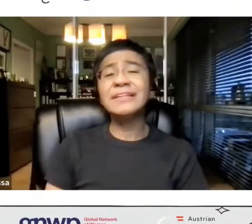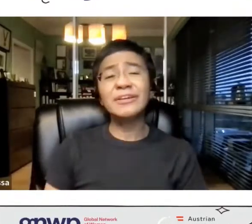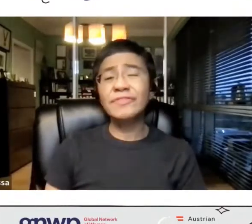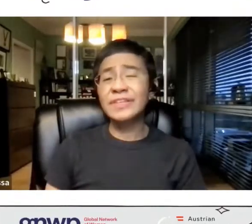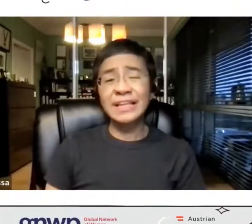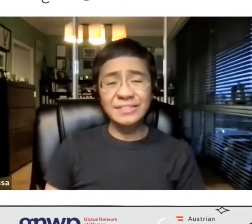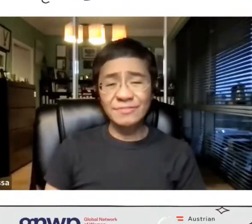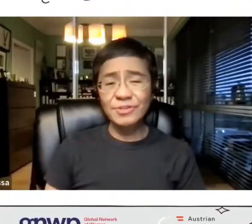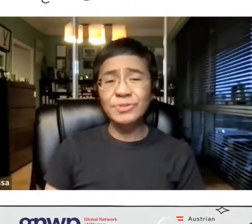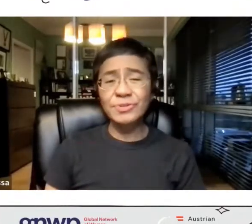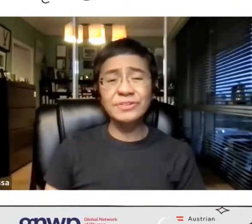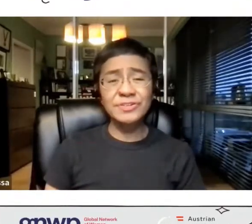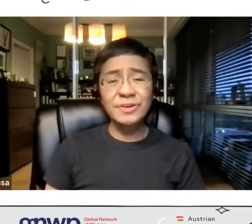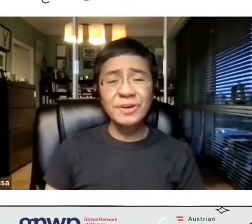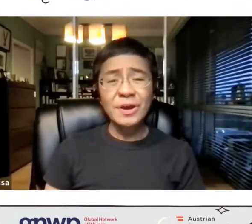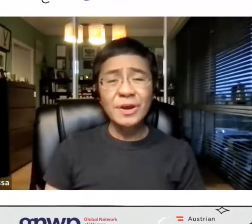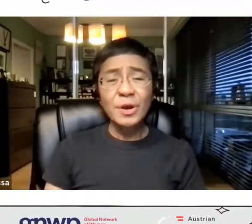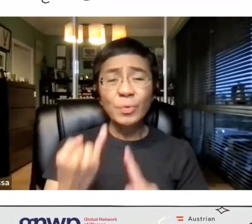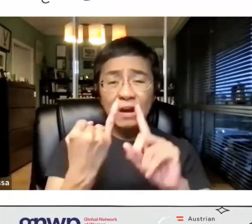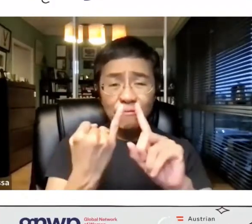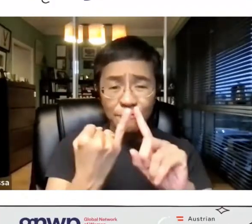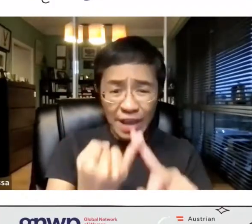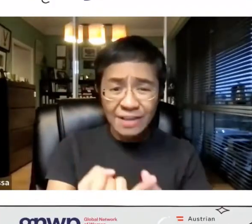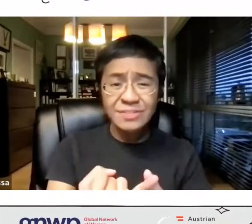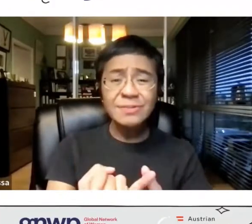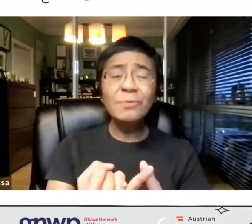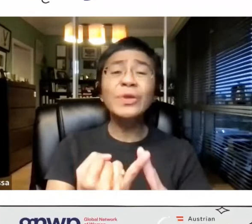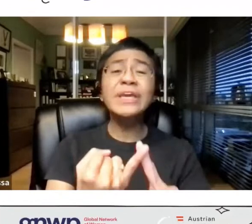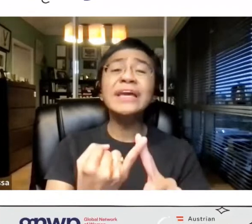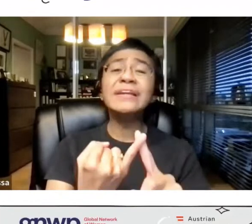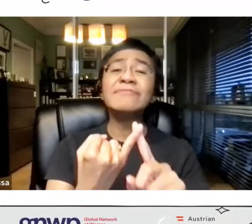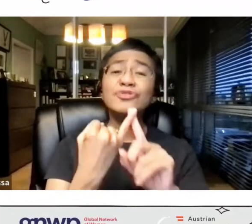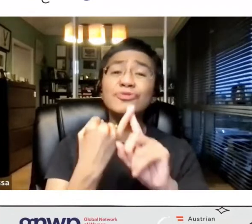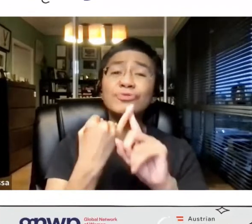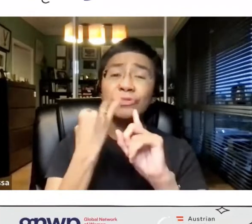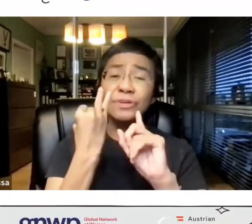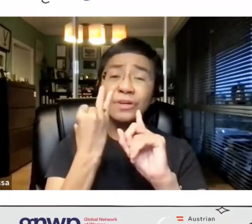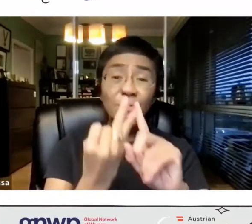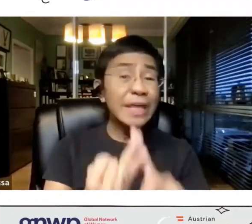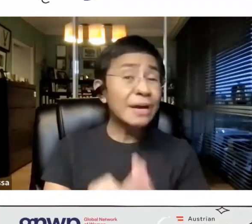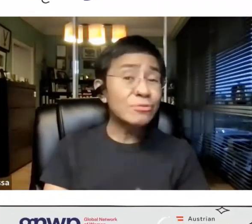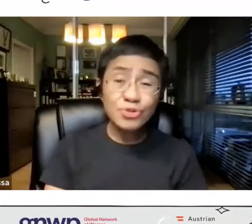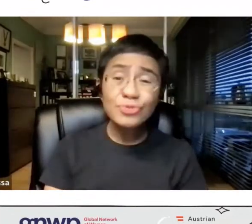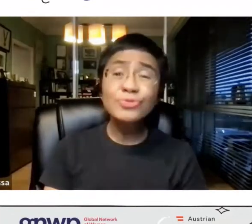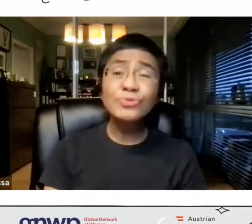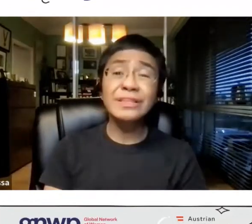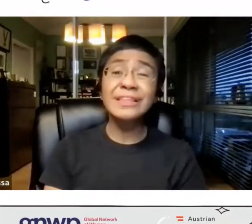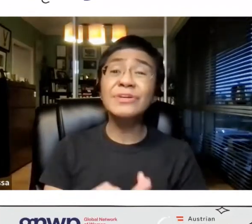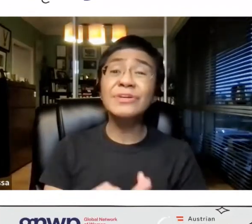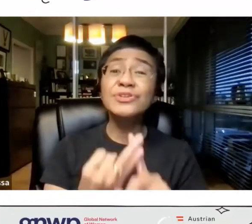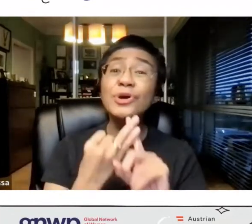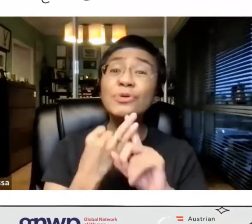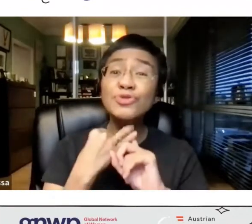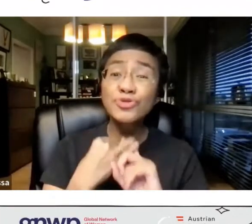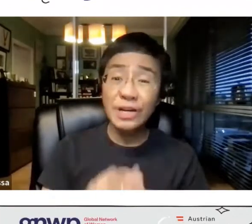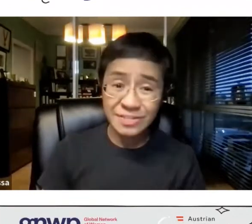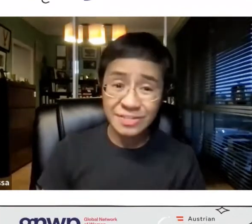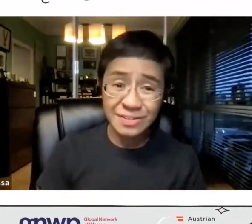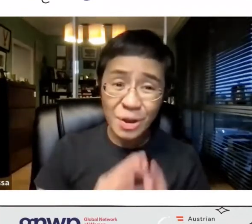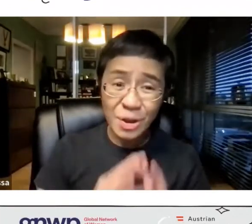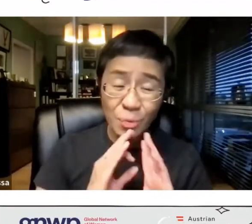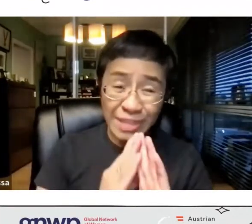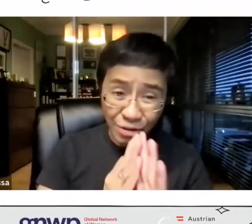said repeatedly over the last few years. Without facts, we can't have truth. Without truth, there is